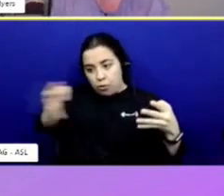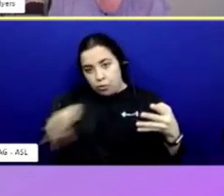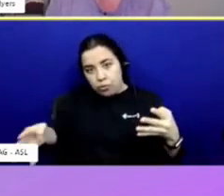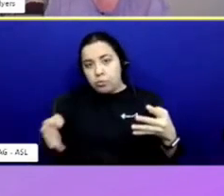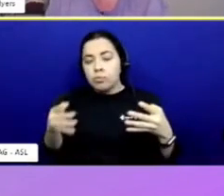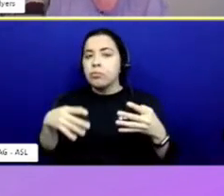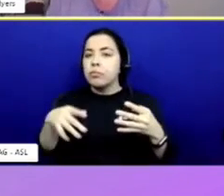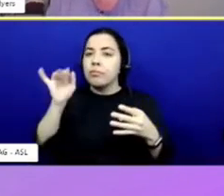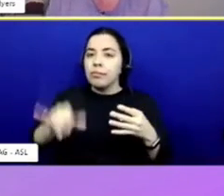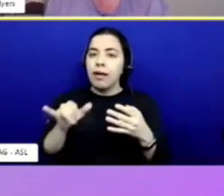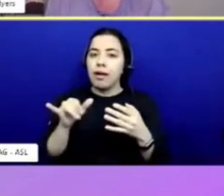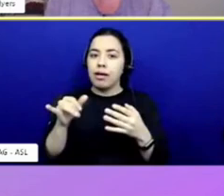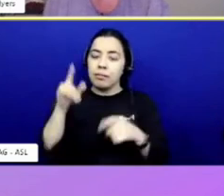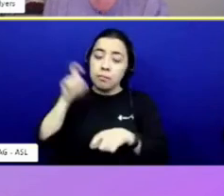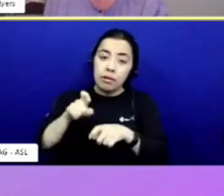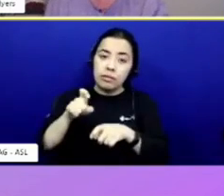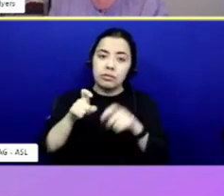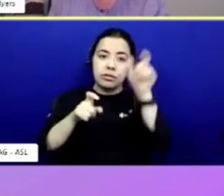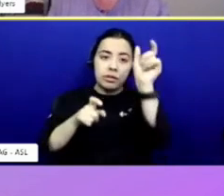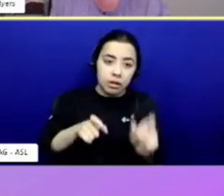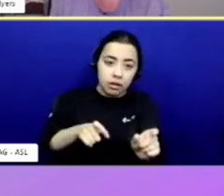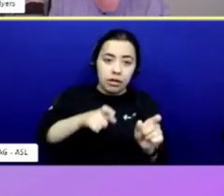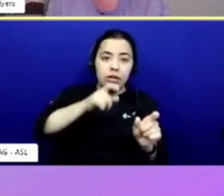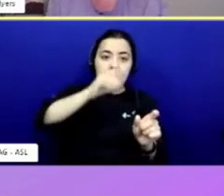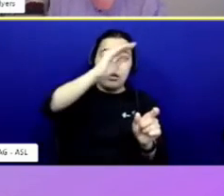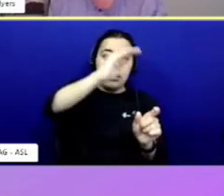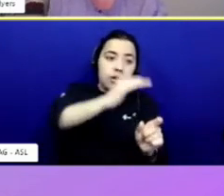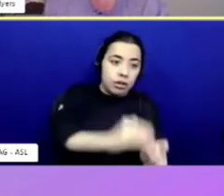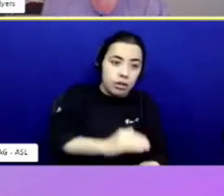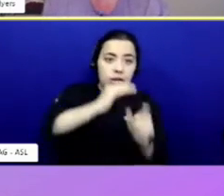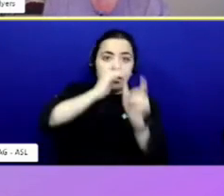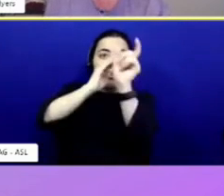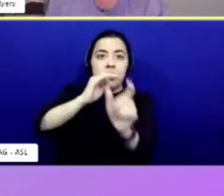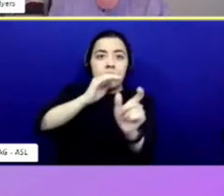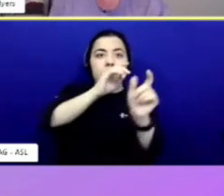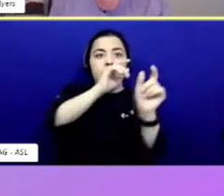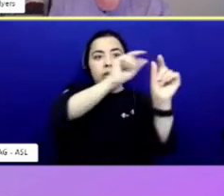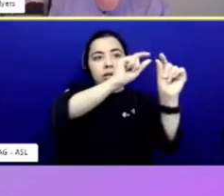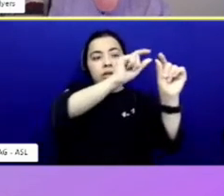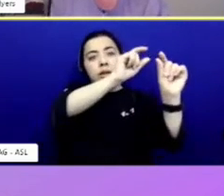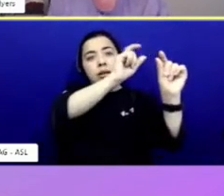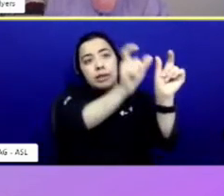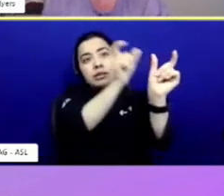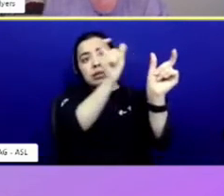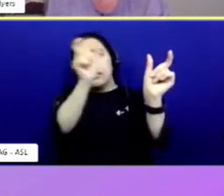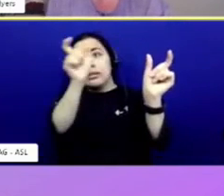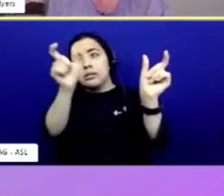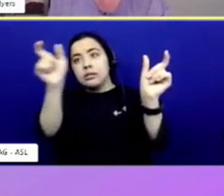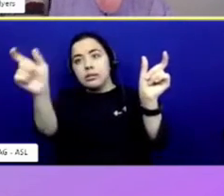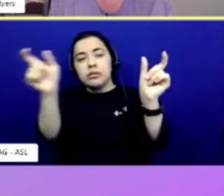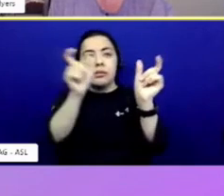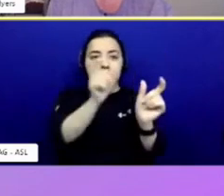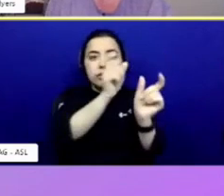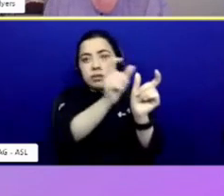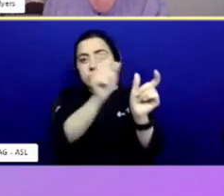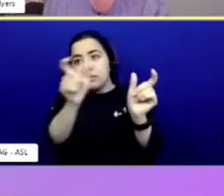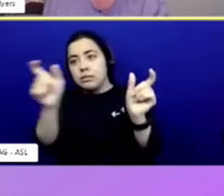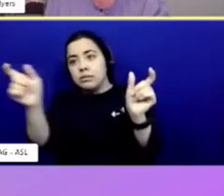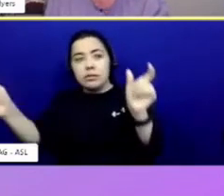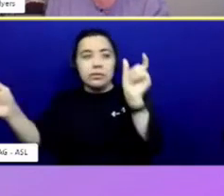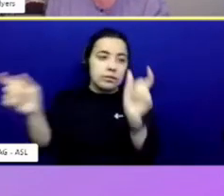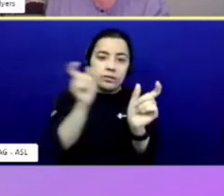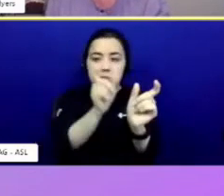through each element linearly. Start at the top left, go right, go to the second row, go right, and so forth,